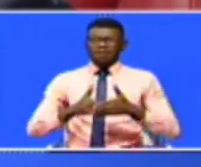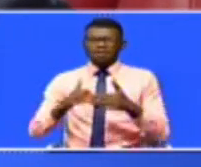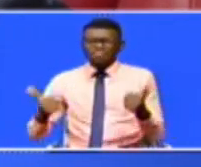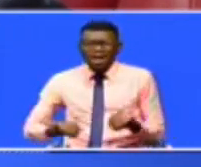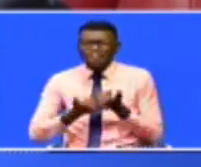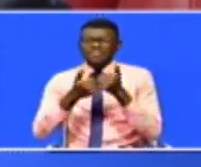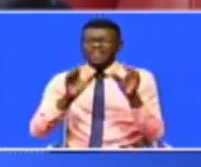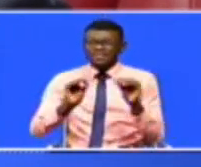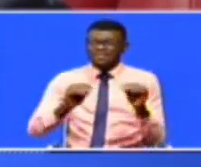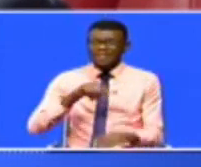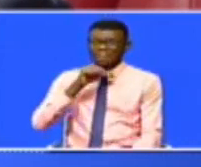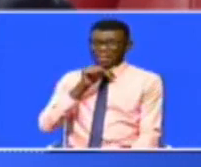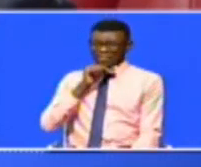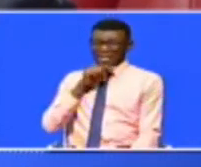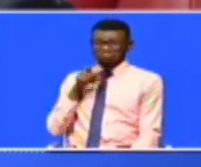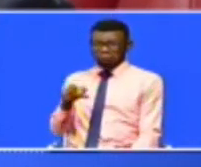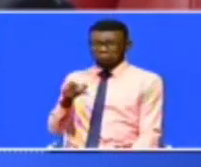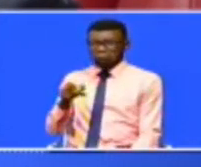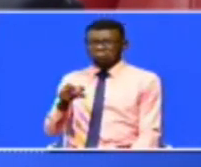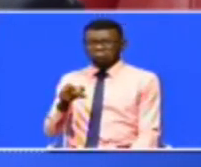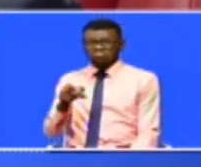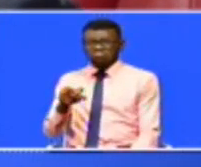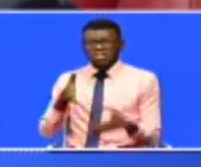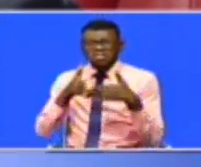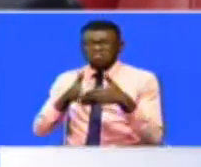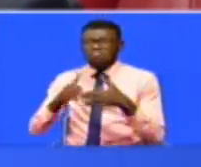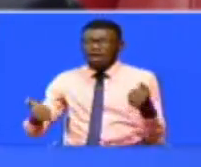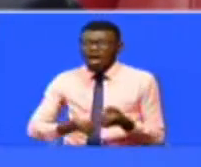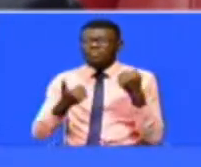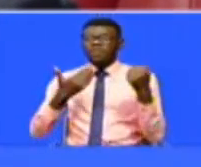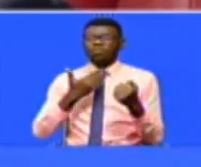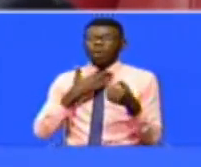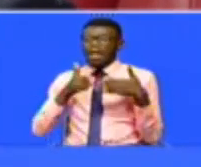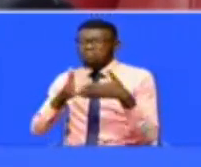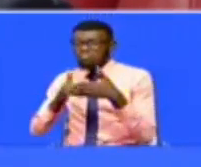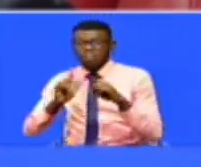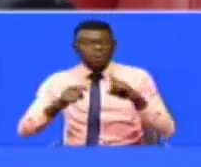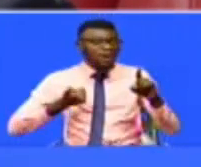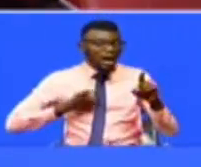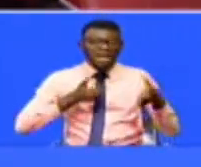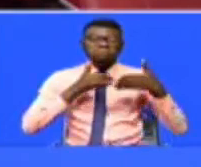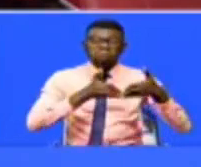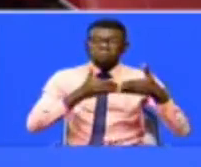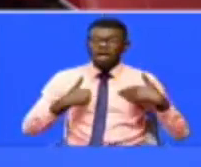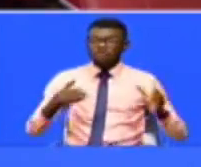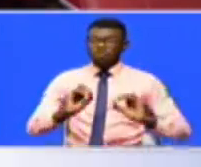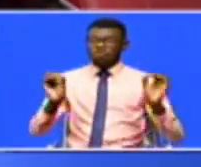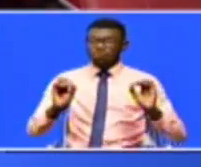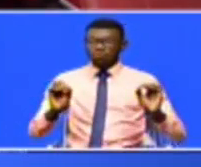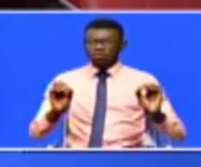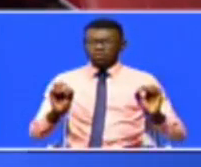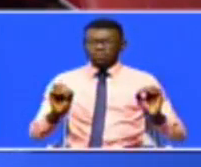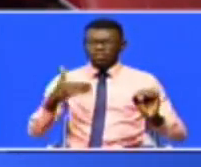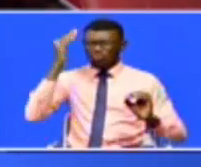if we train our young men this way, and now they want to have sex, and there is nobody willing to have sex with them? You should know